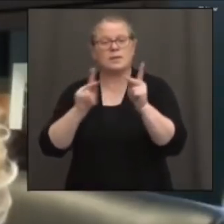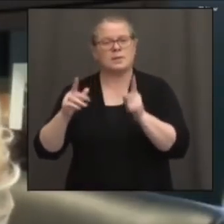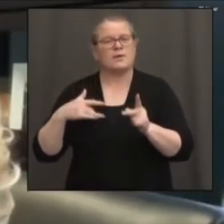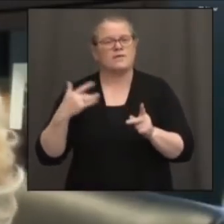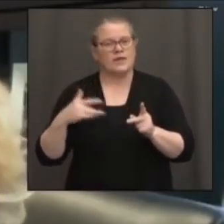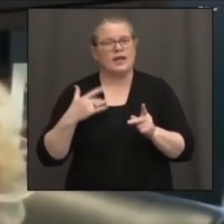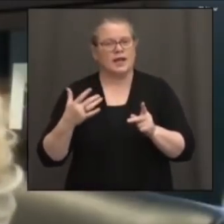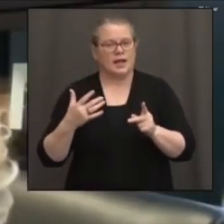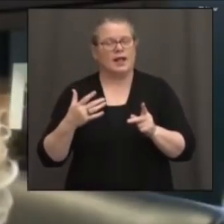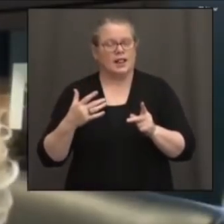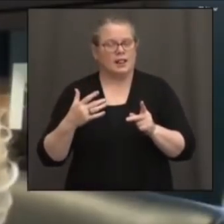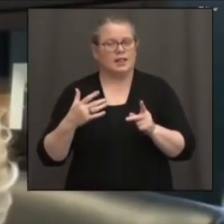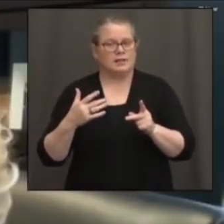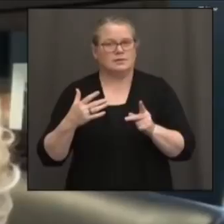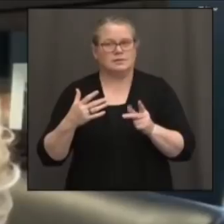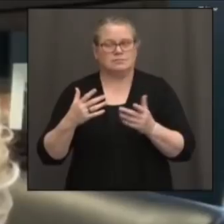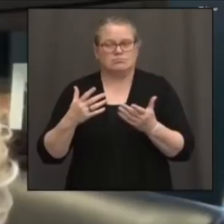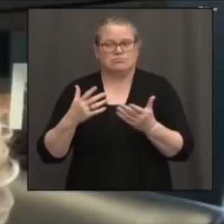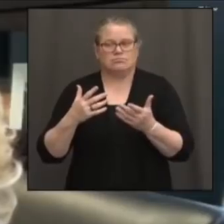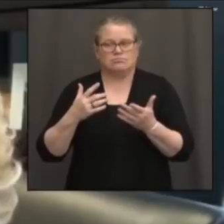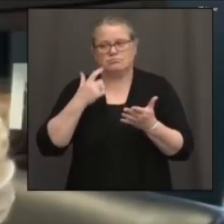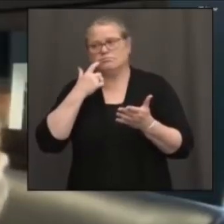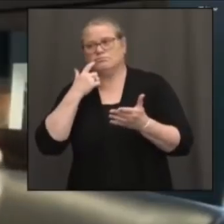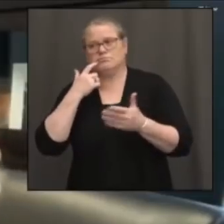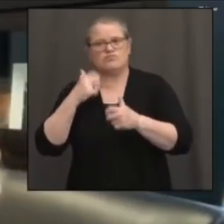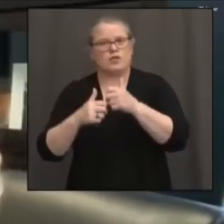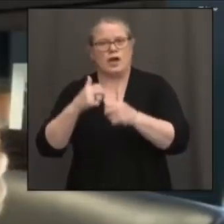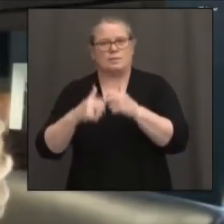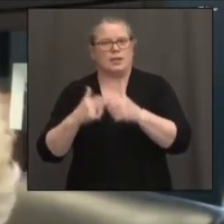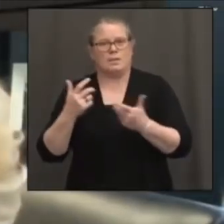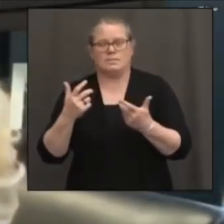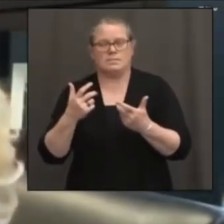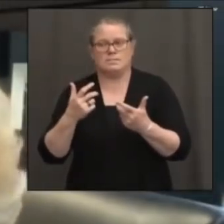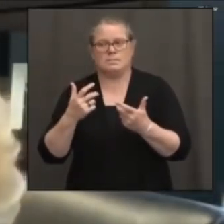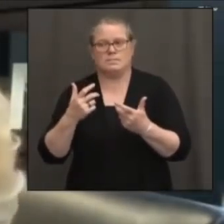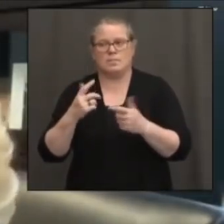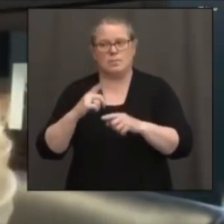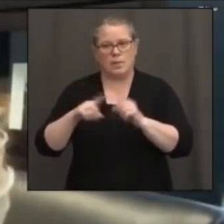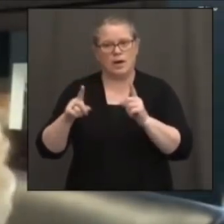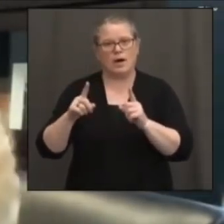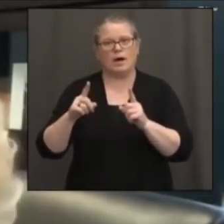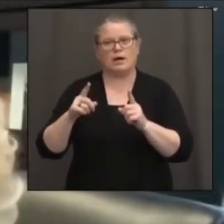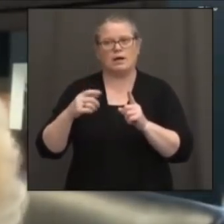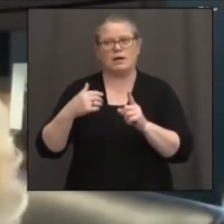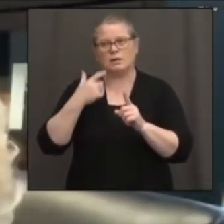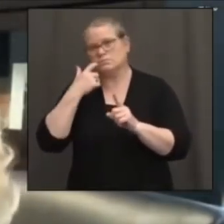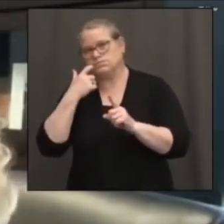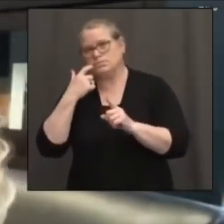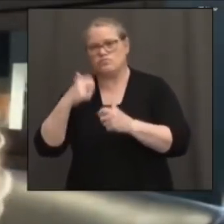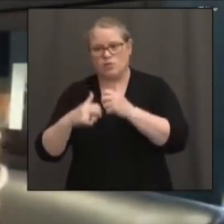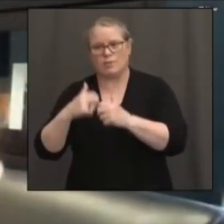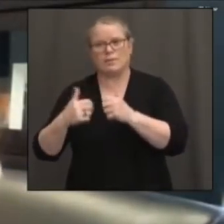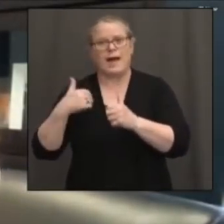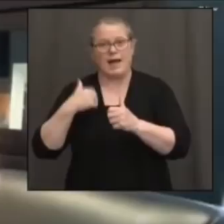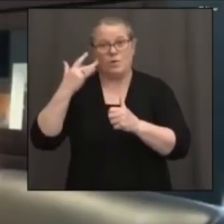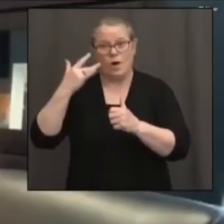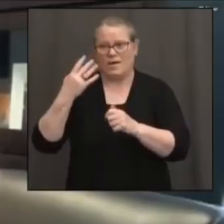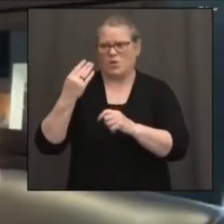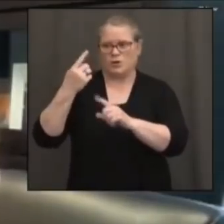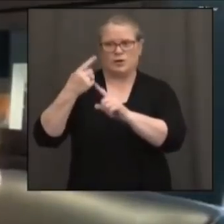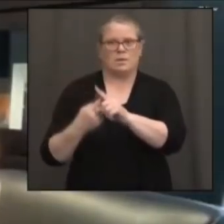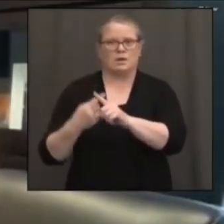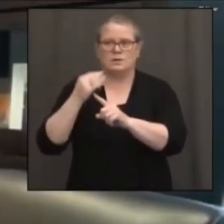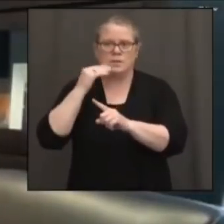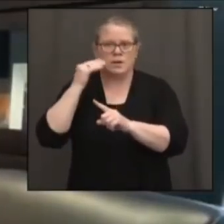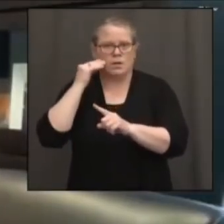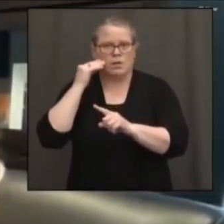it's, I don't just have a substance abuse problem, but I have a substance abuse problem because I've been home for 14 months, or, my kids have